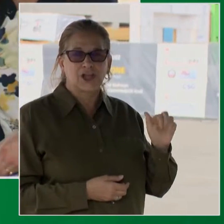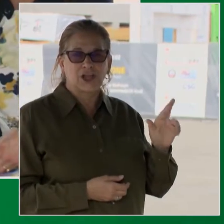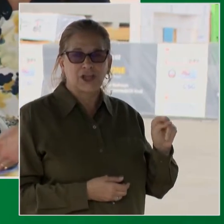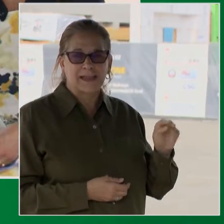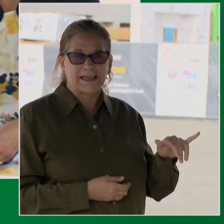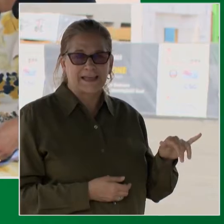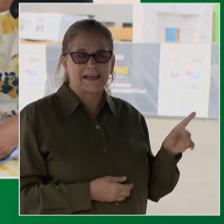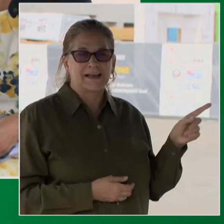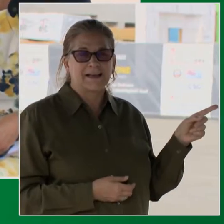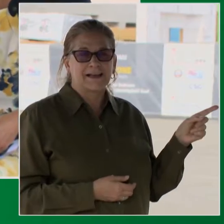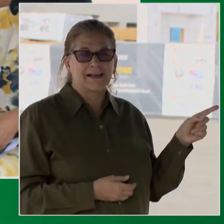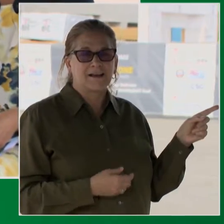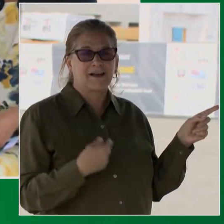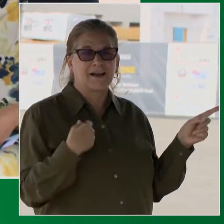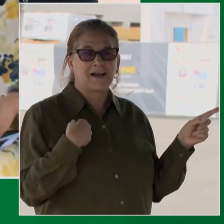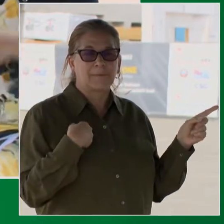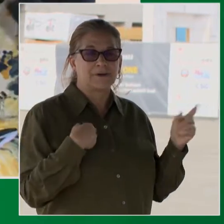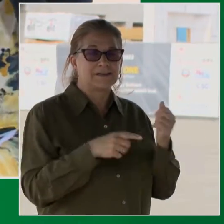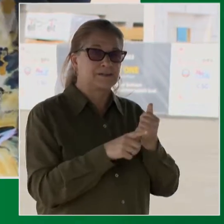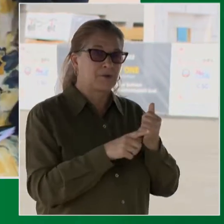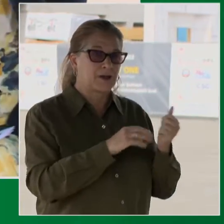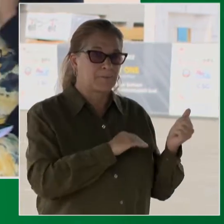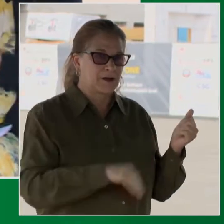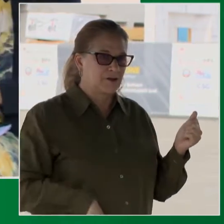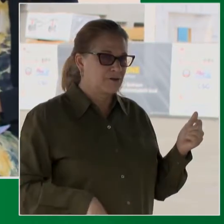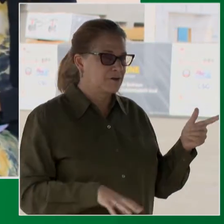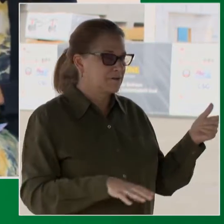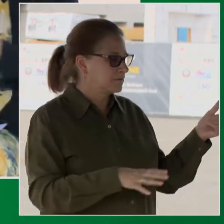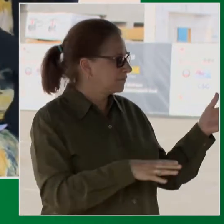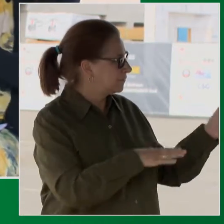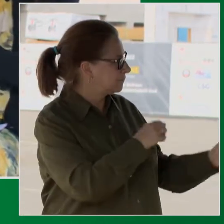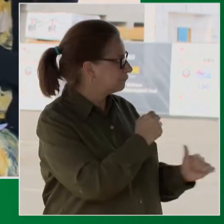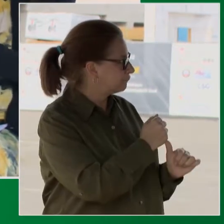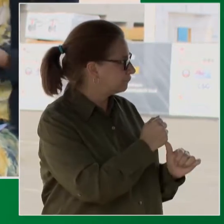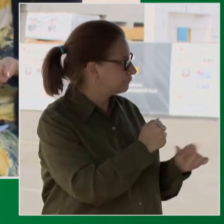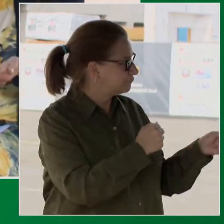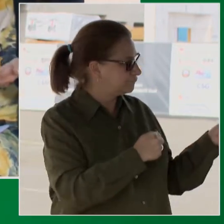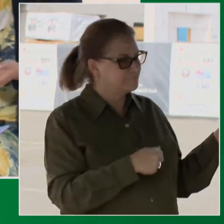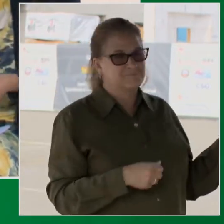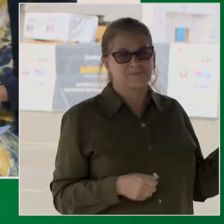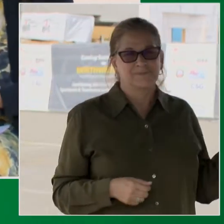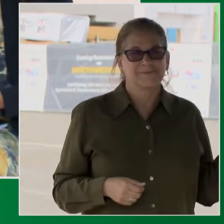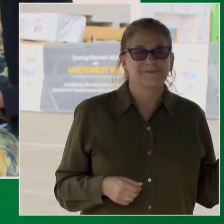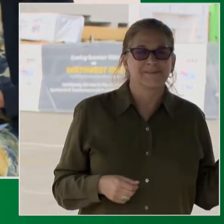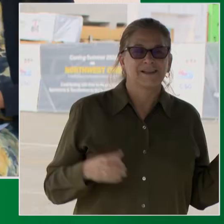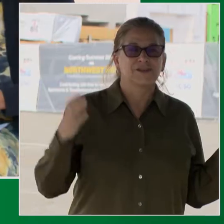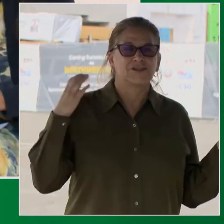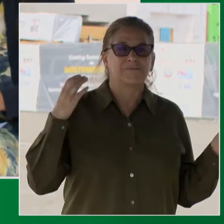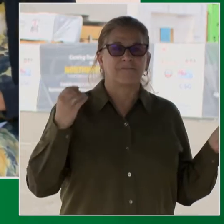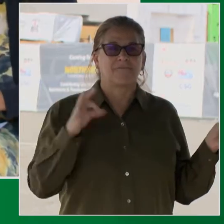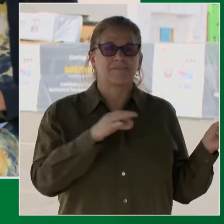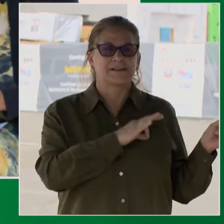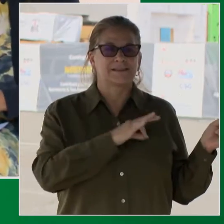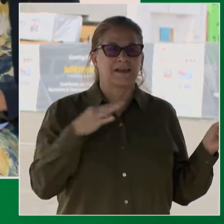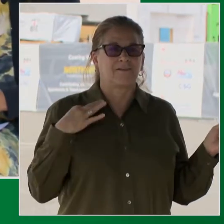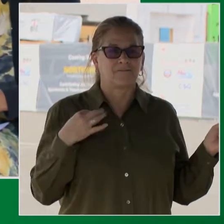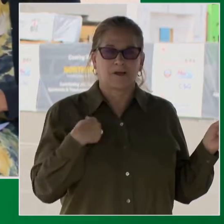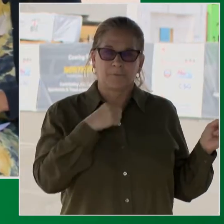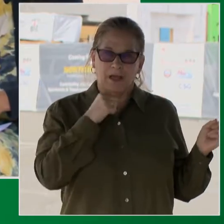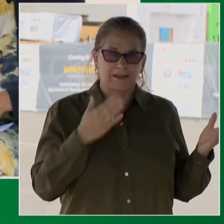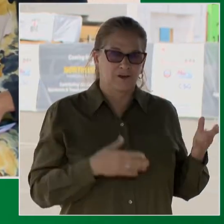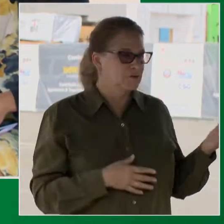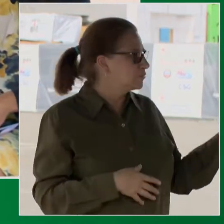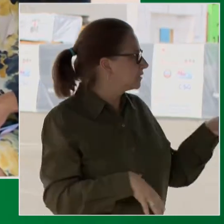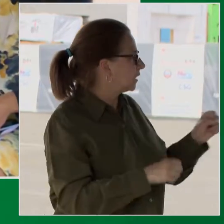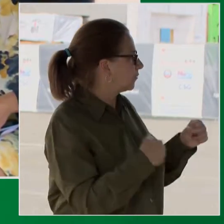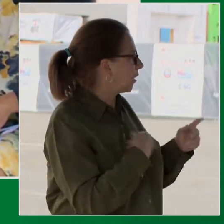for Economic Development. That's crazy, that's me. Otherwise known as me. I was actually thinking of how do I make that, do I say that whole thing or